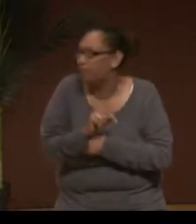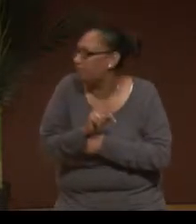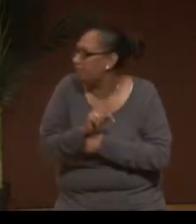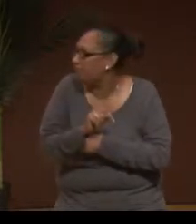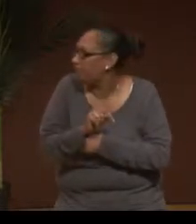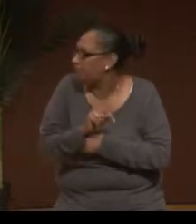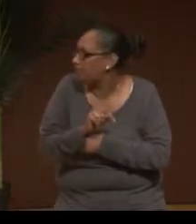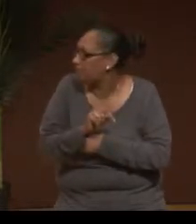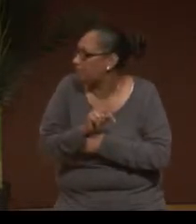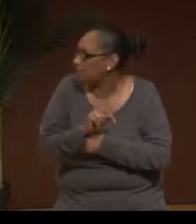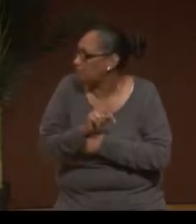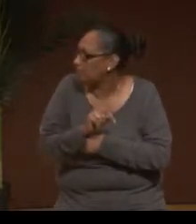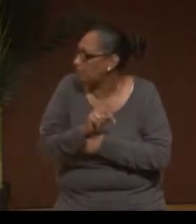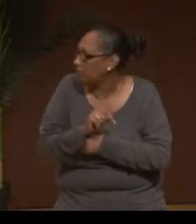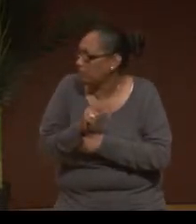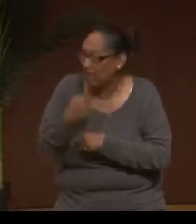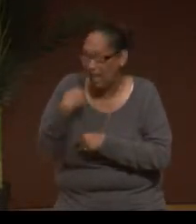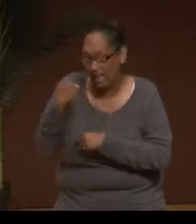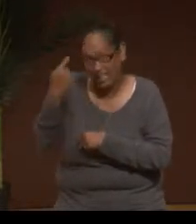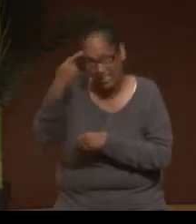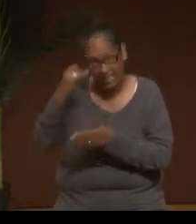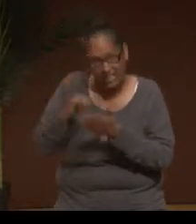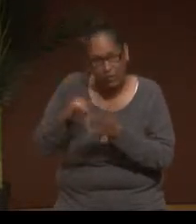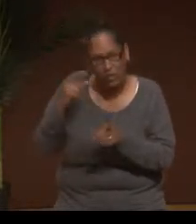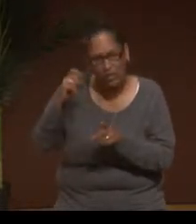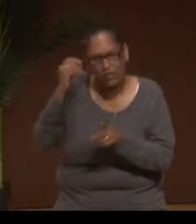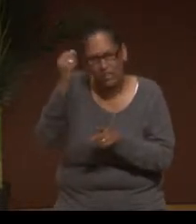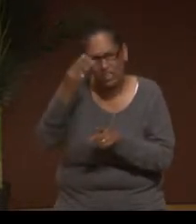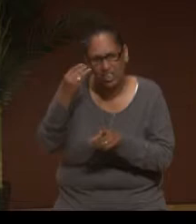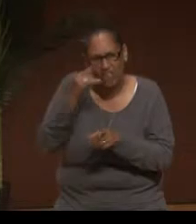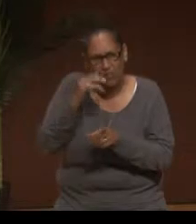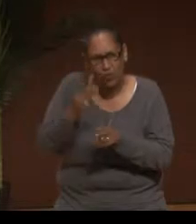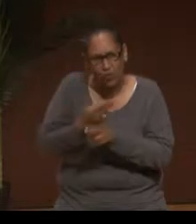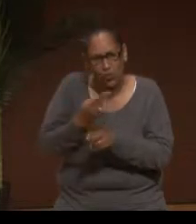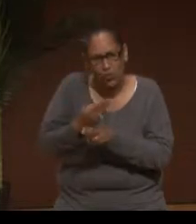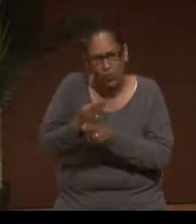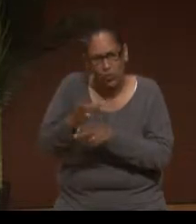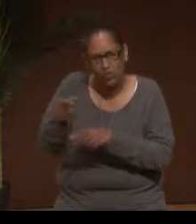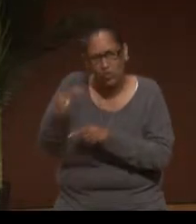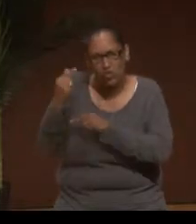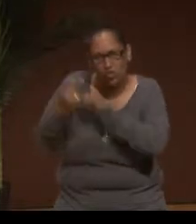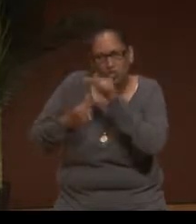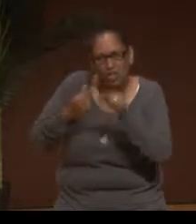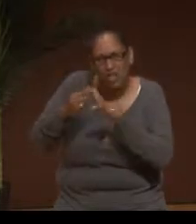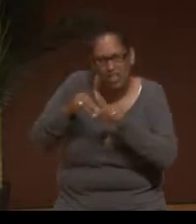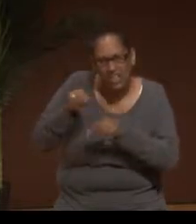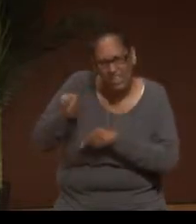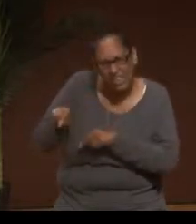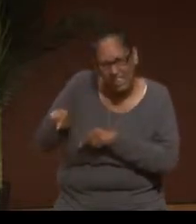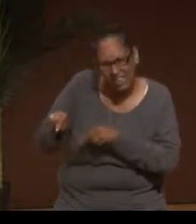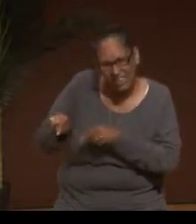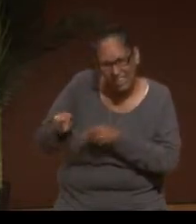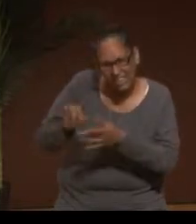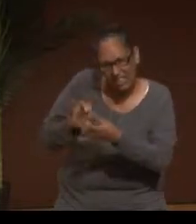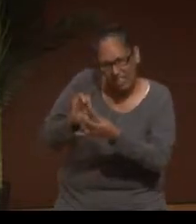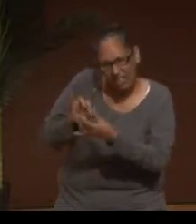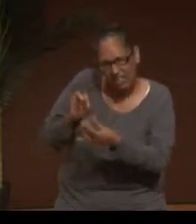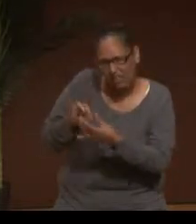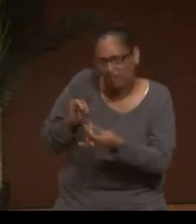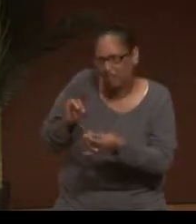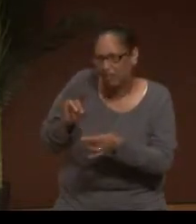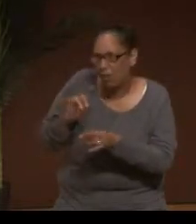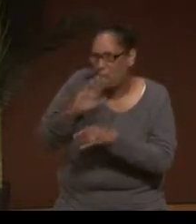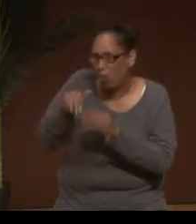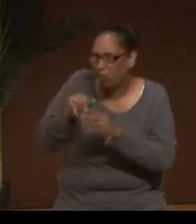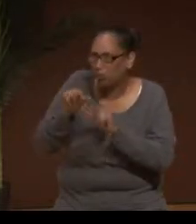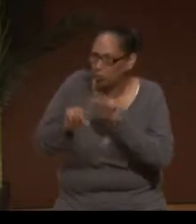And these are questions that I think we need to consider as we think about using genetics in these contexts. I think the answer to all of these questions should be no